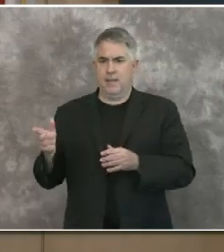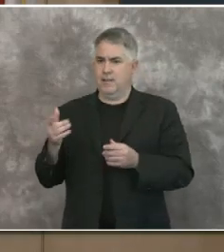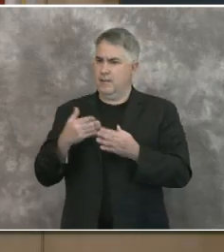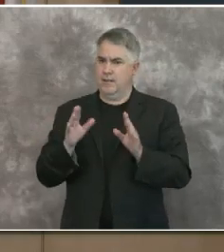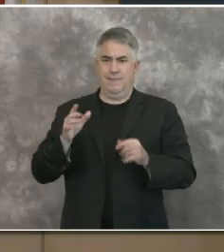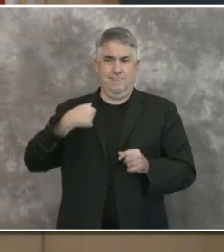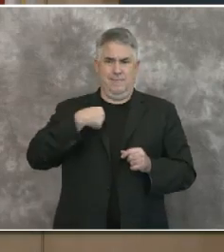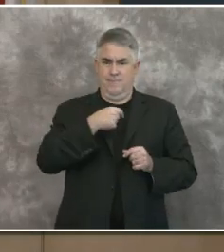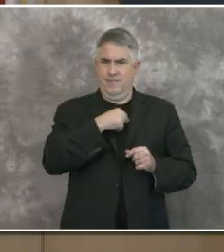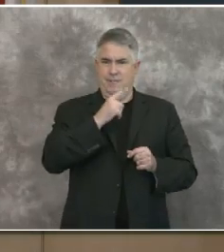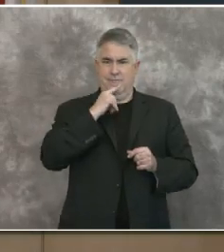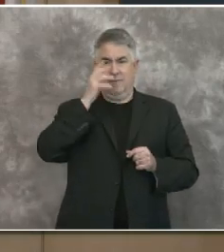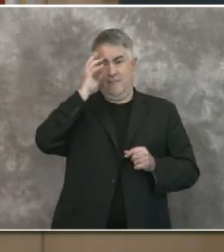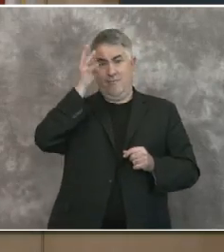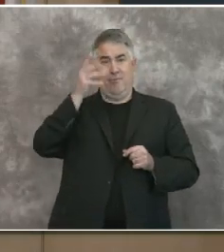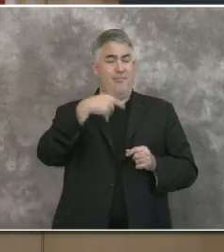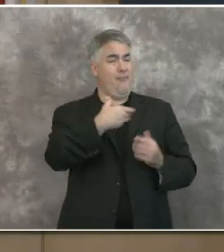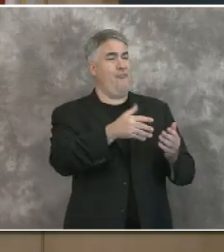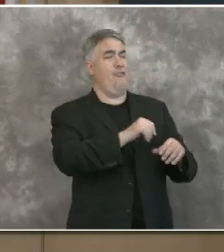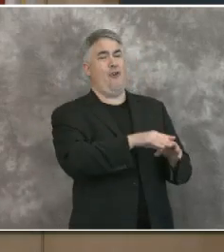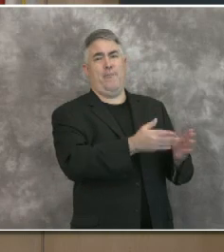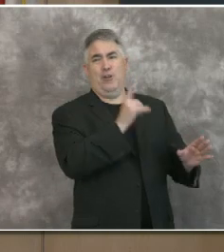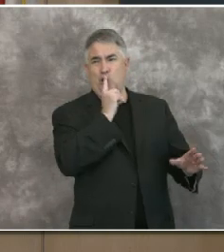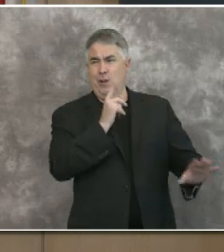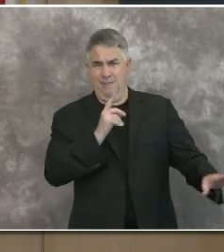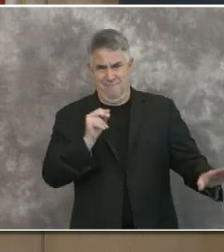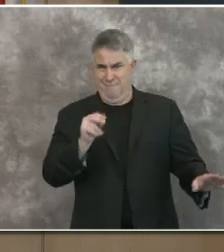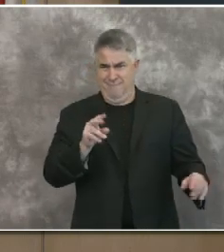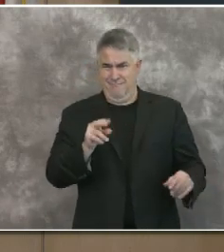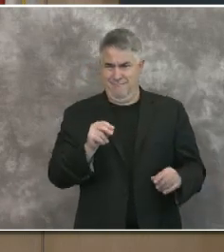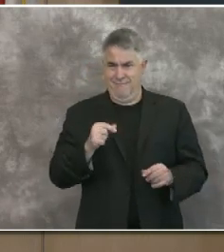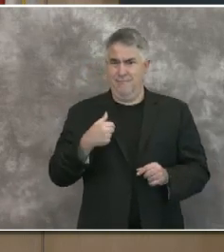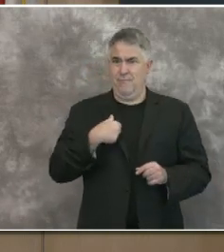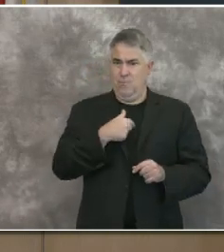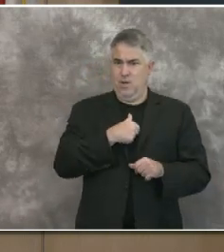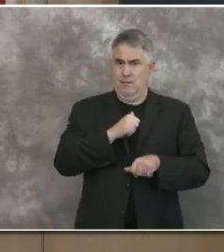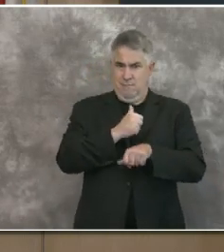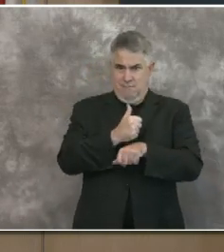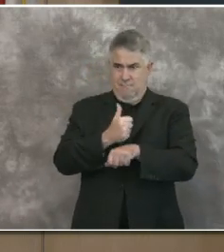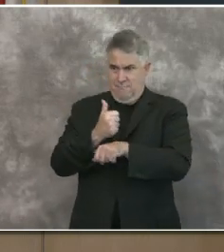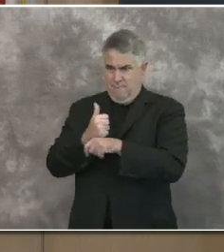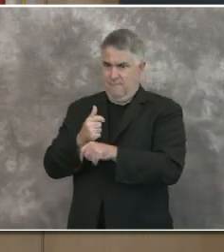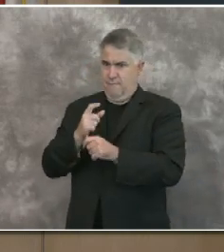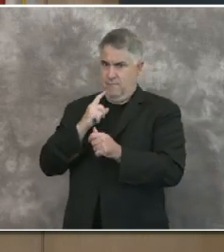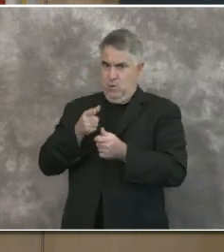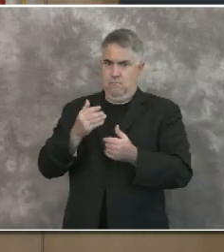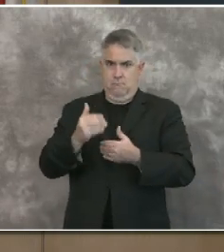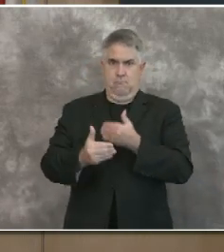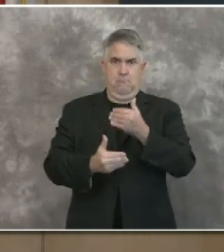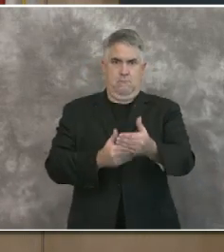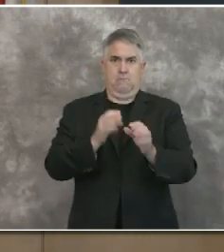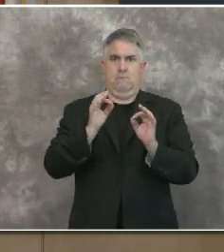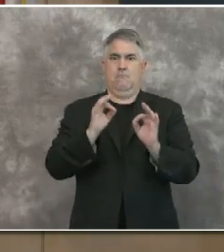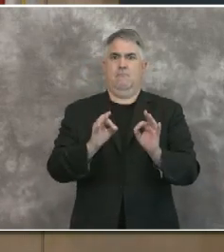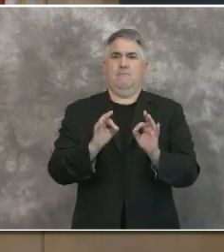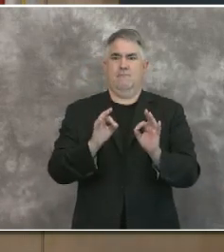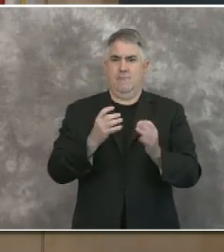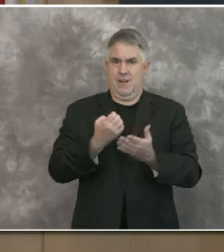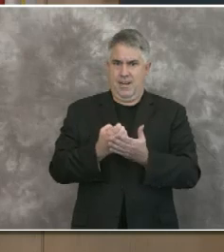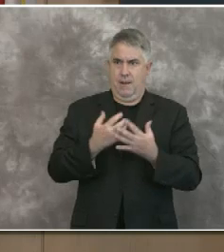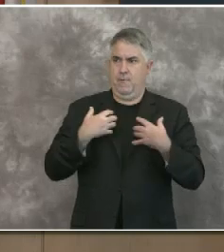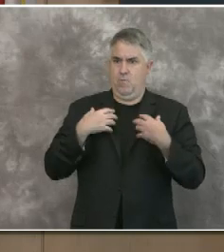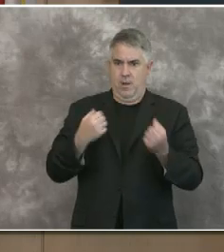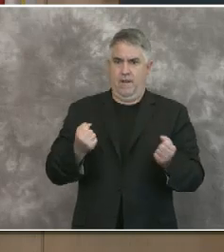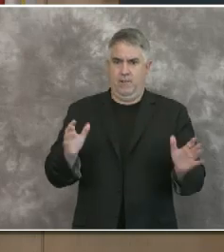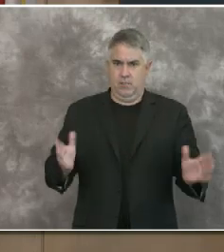desire to restrict what folks can do, but out of a desire to ensure that we have a smooth economic recovery. It's simply not possible to